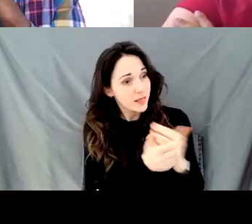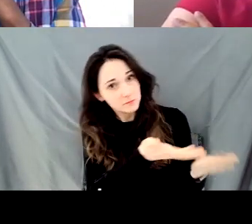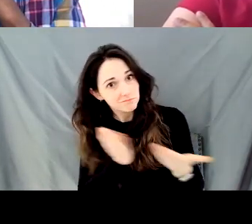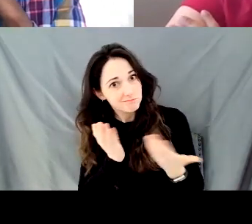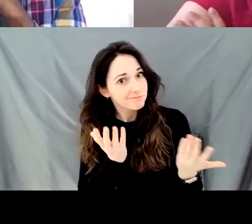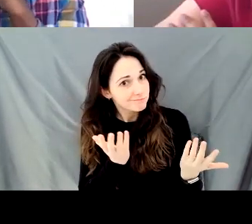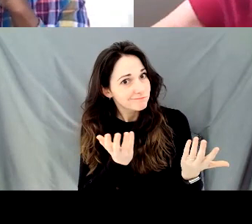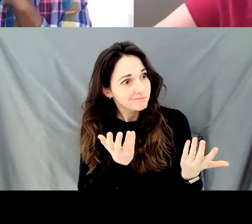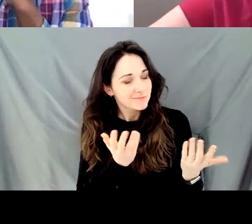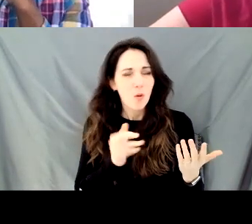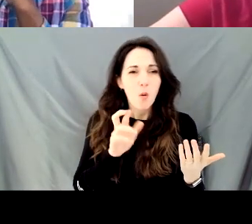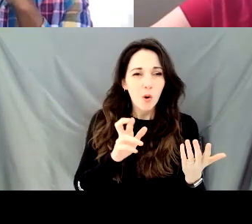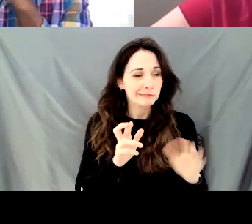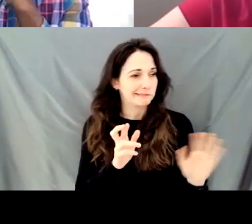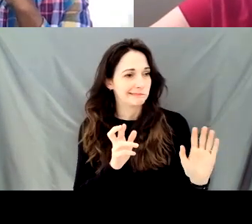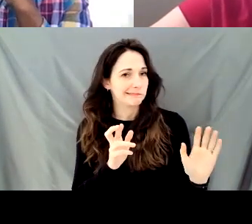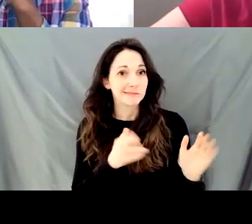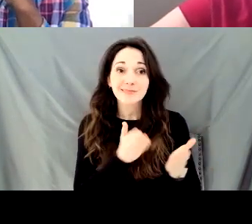back.